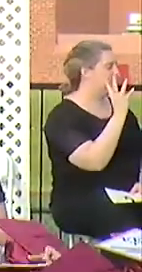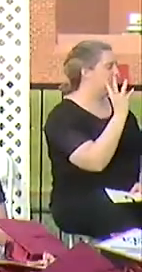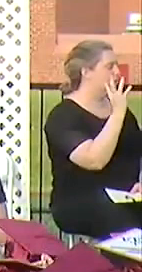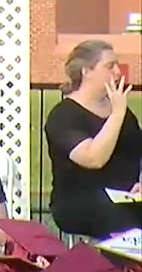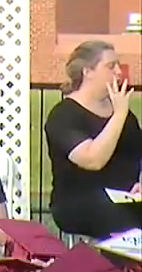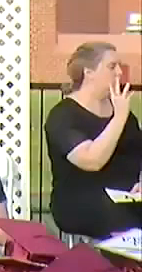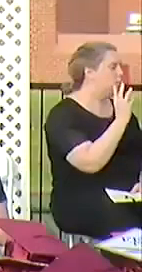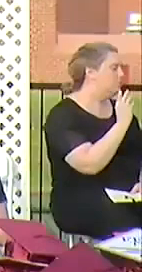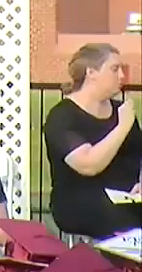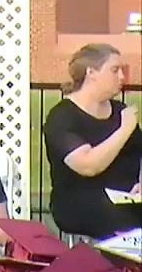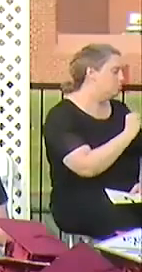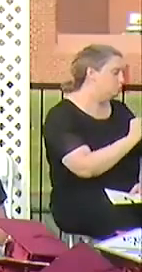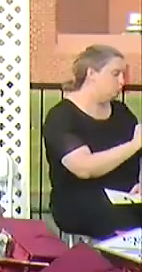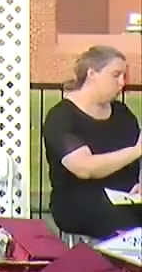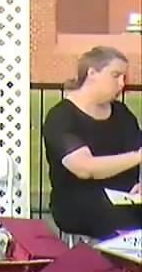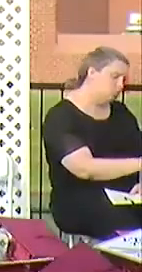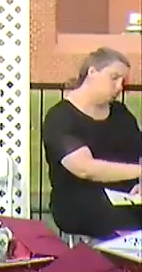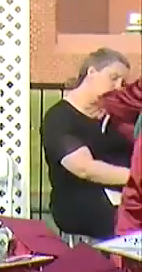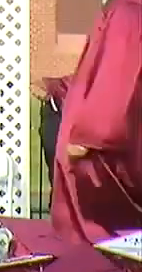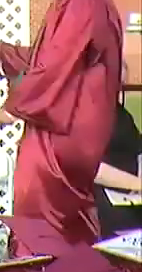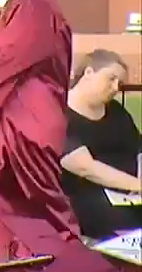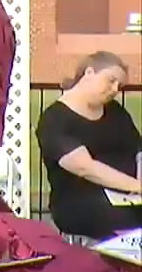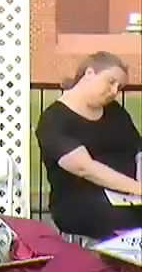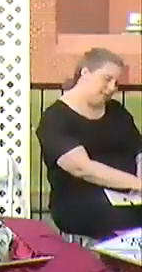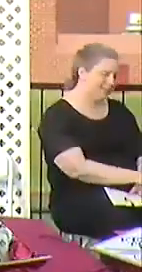Tomas Lorenzo Macasai.